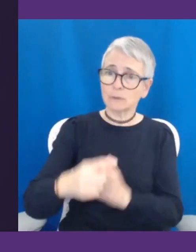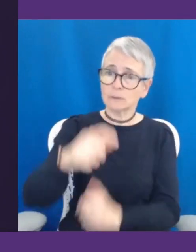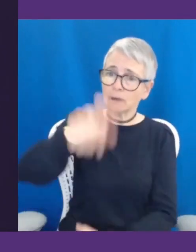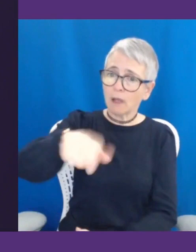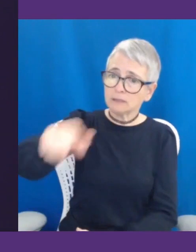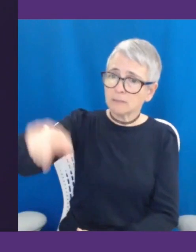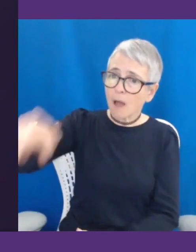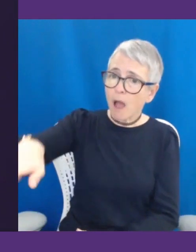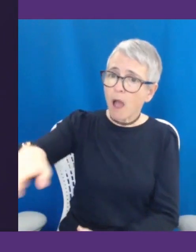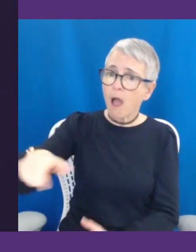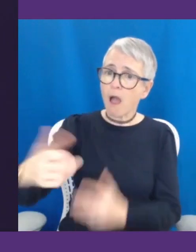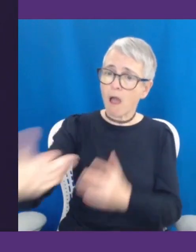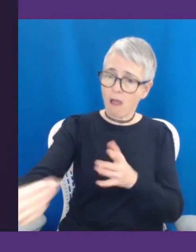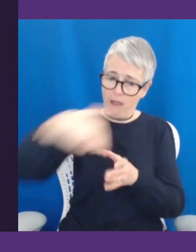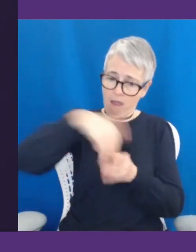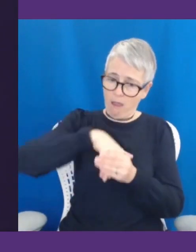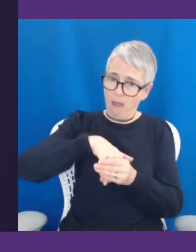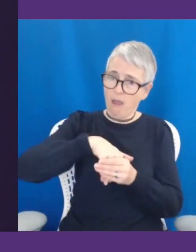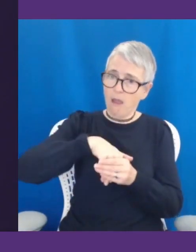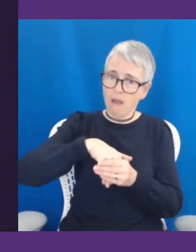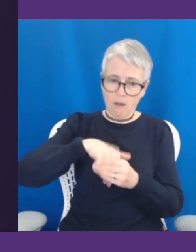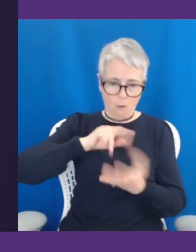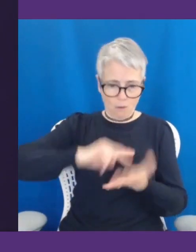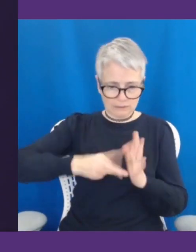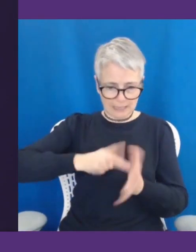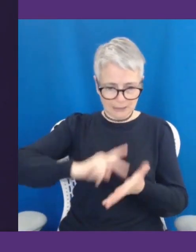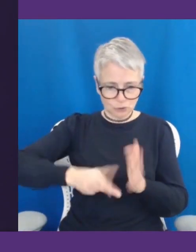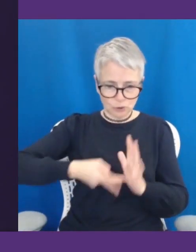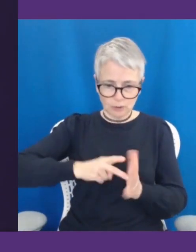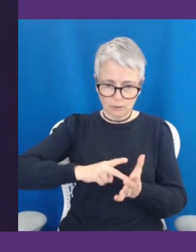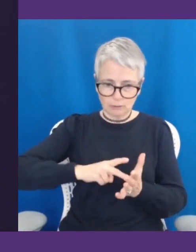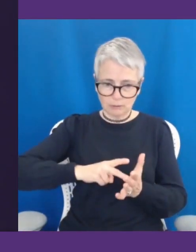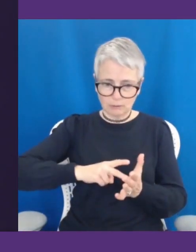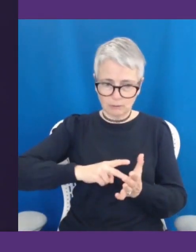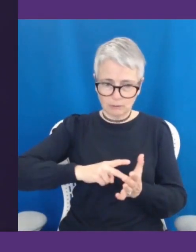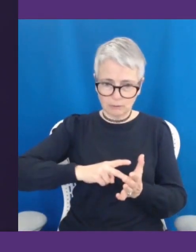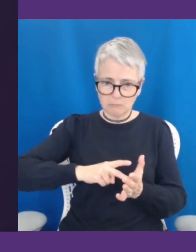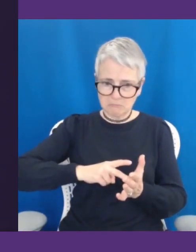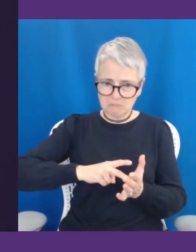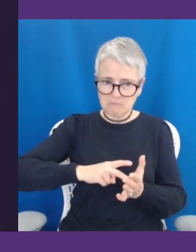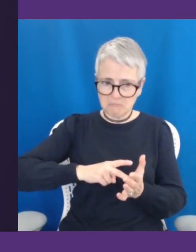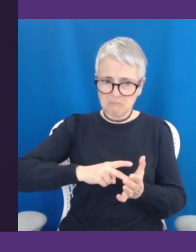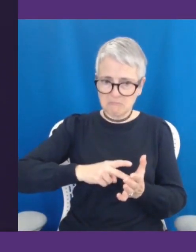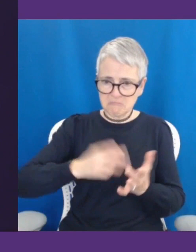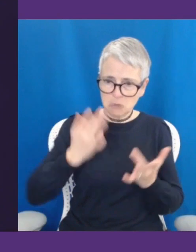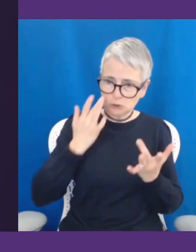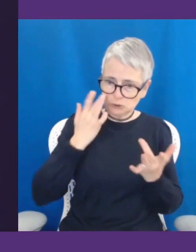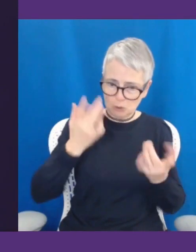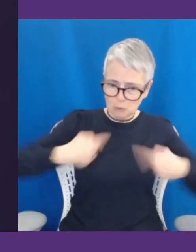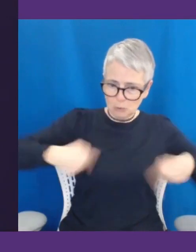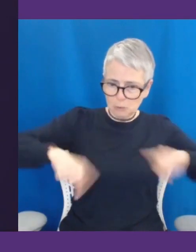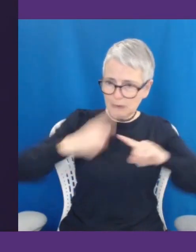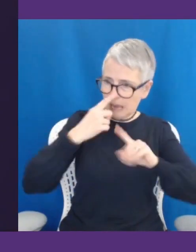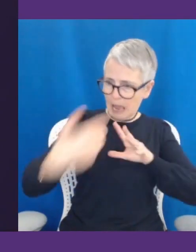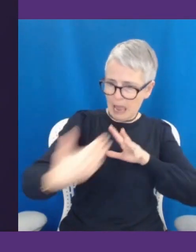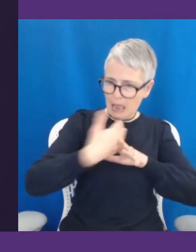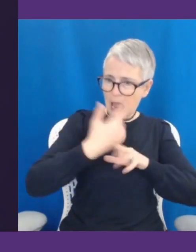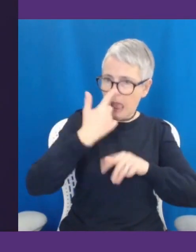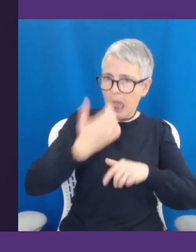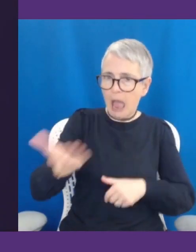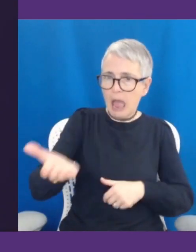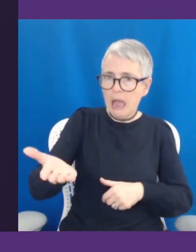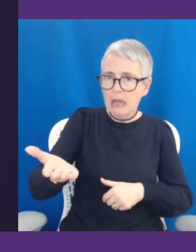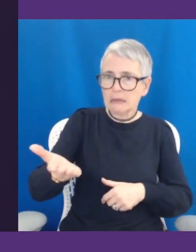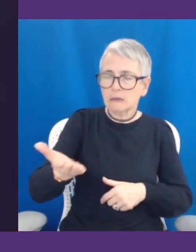your organization and demonstrating the power of good accessibility, but also what a